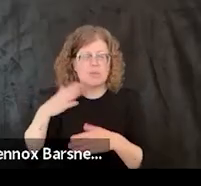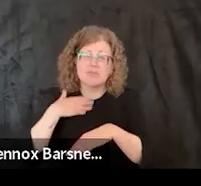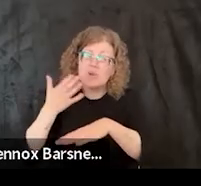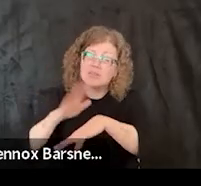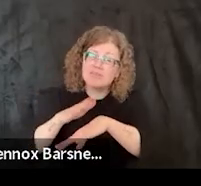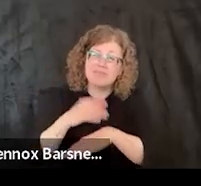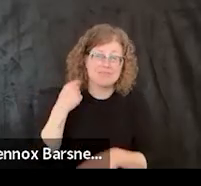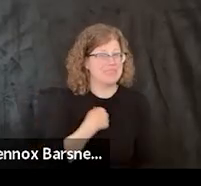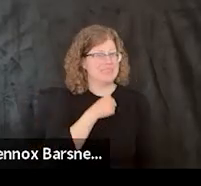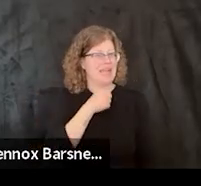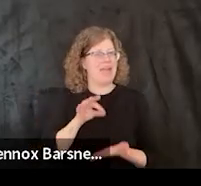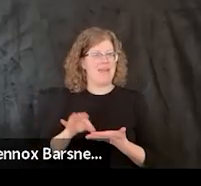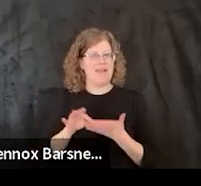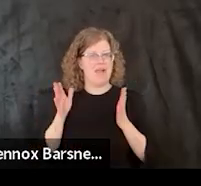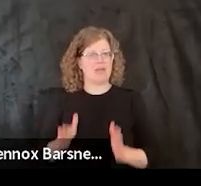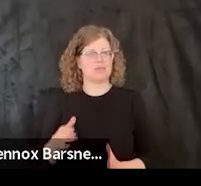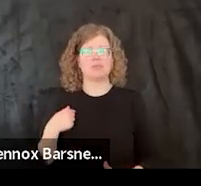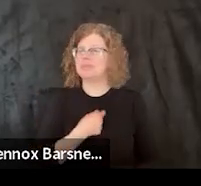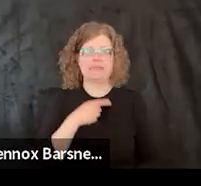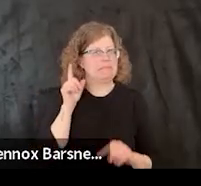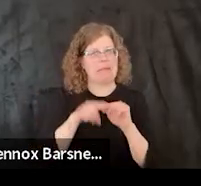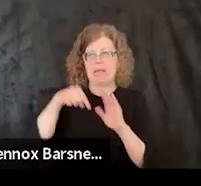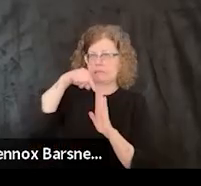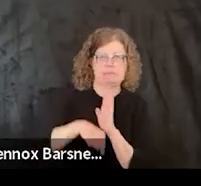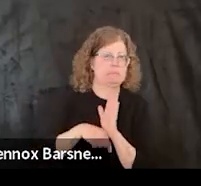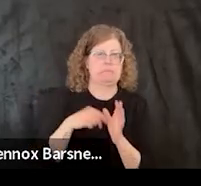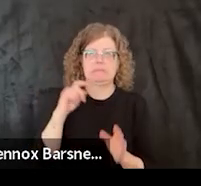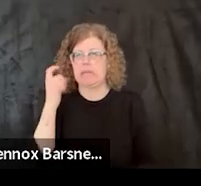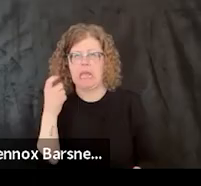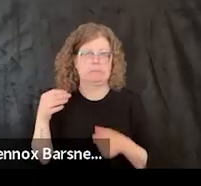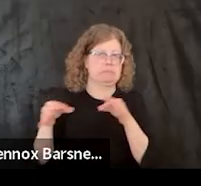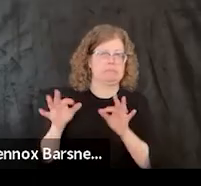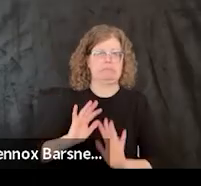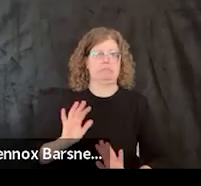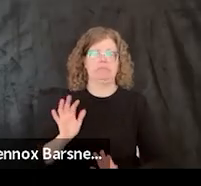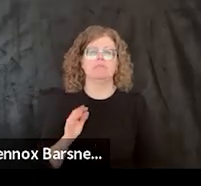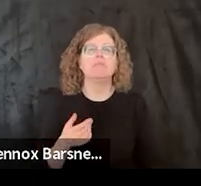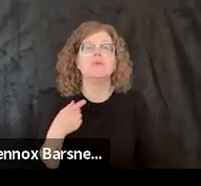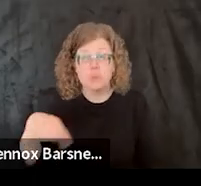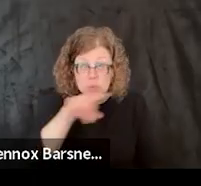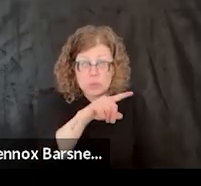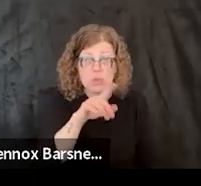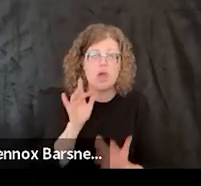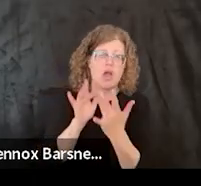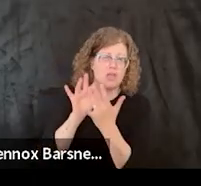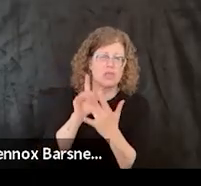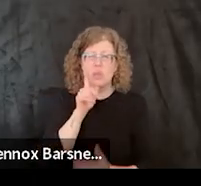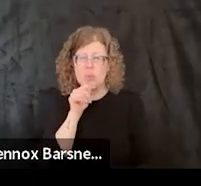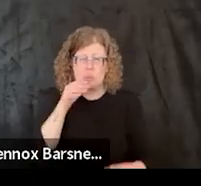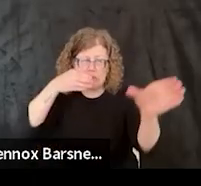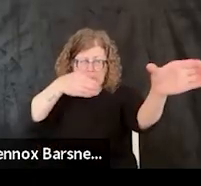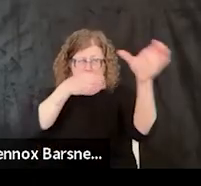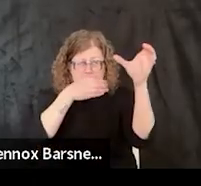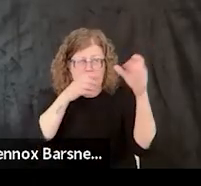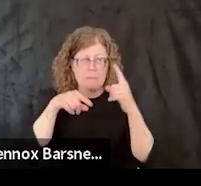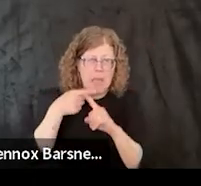or advice. We highly recommend that you consult a tax professional or accountant when planning your grant applications and preparing your taxes